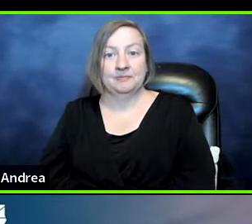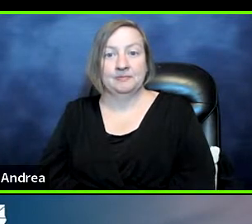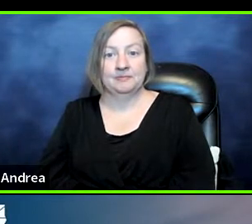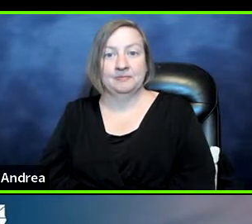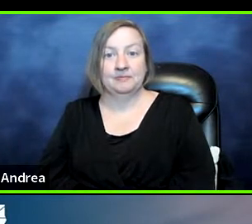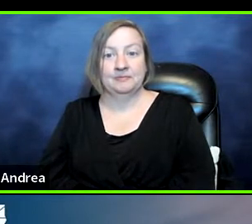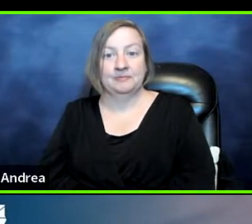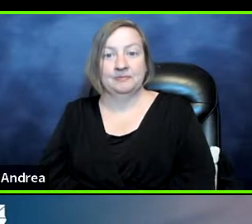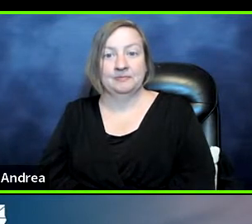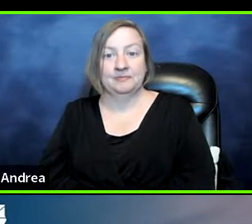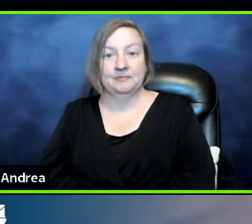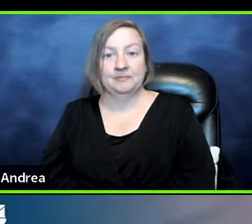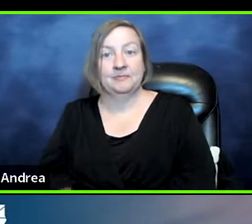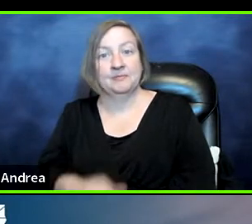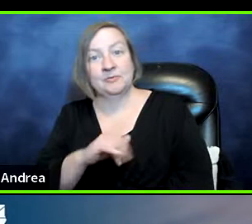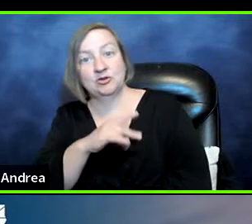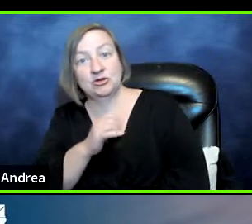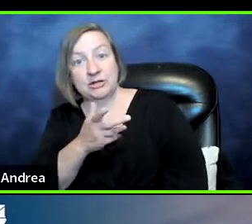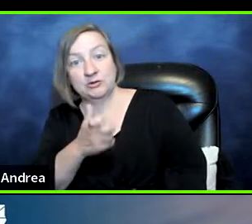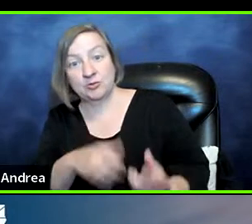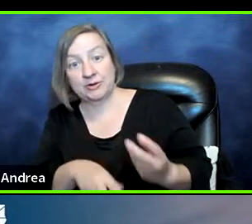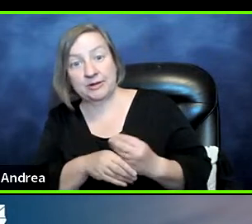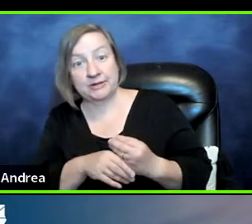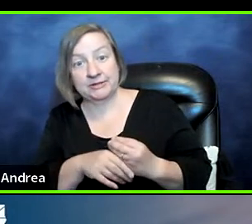Jake, did you want to lean in there?